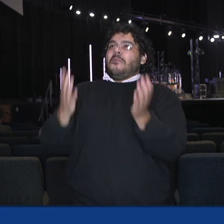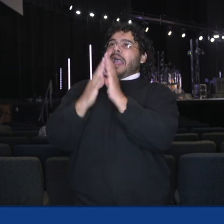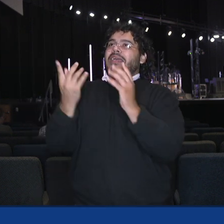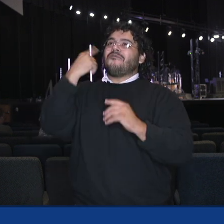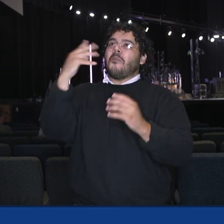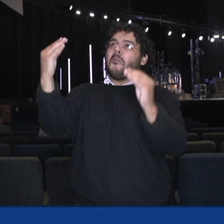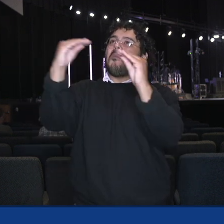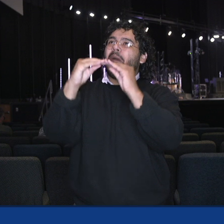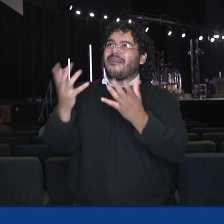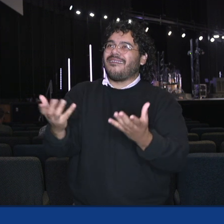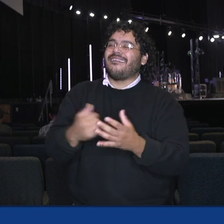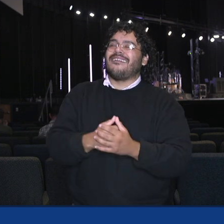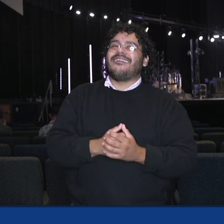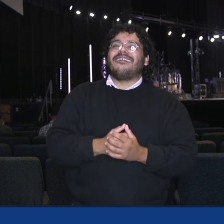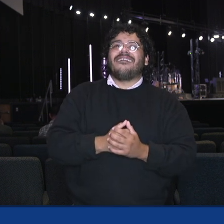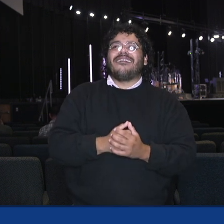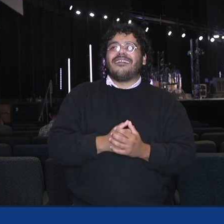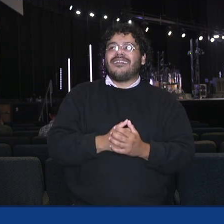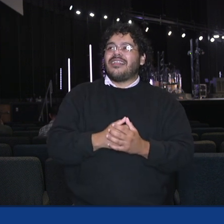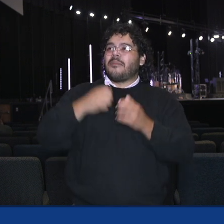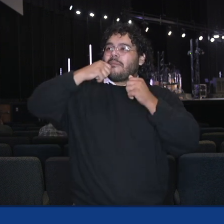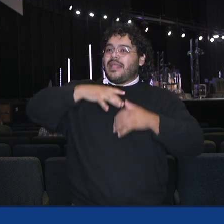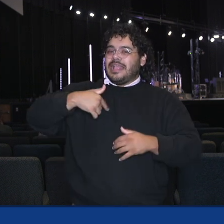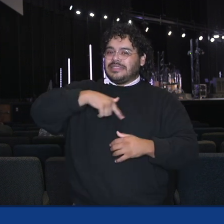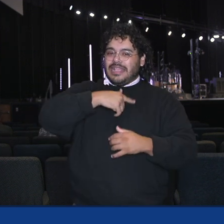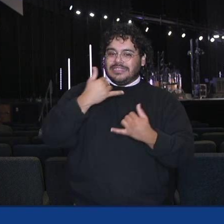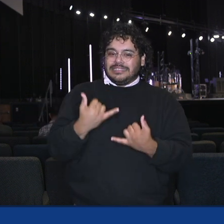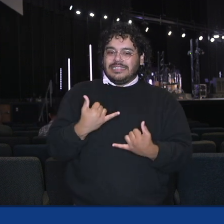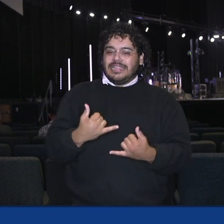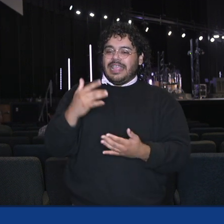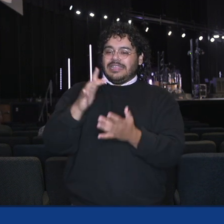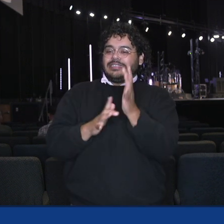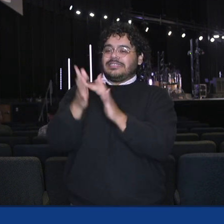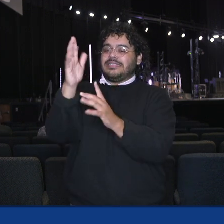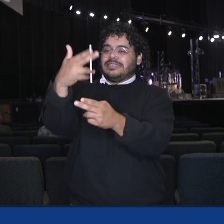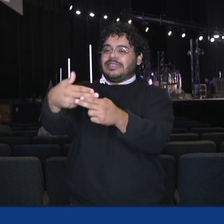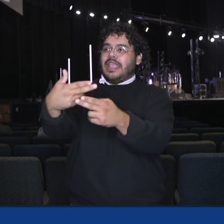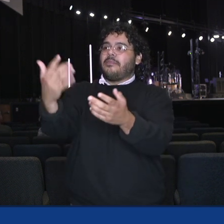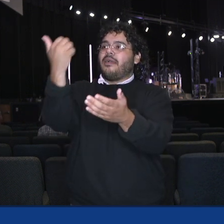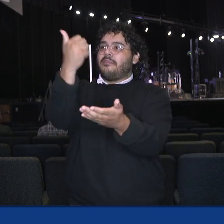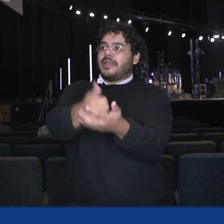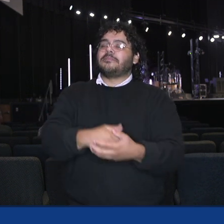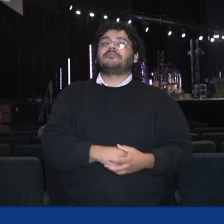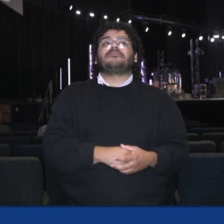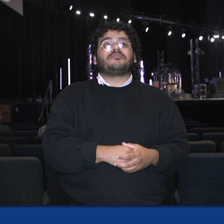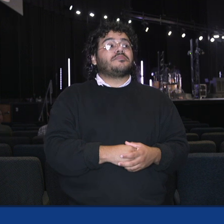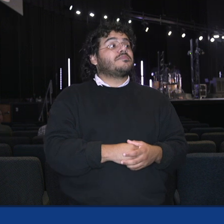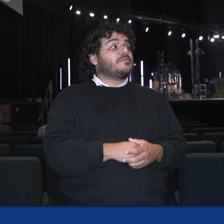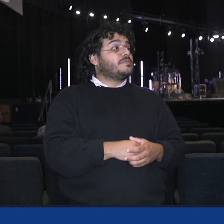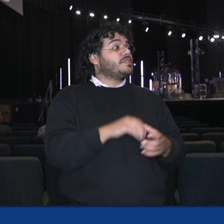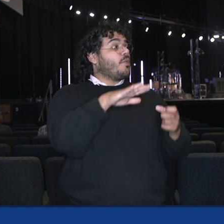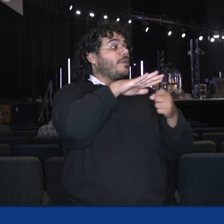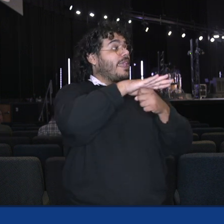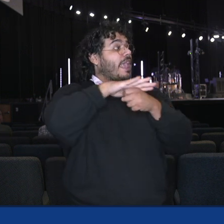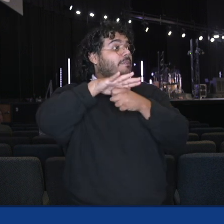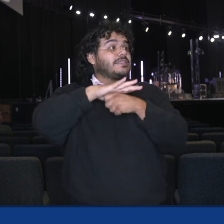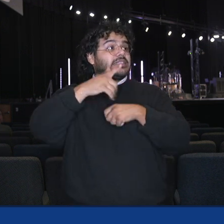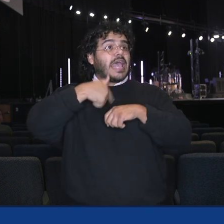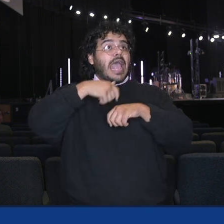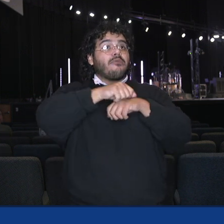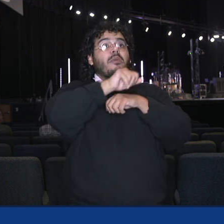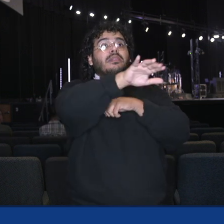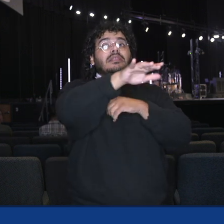Would you bless us today? In Jesus' name, amen. Amen. Campuses, I'm going to release you now for your ministry